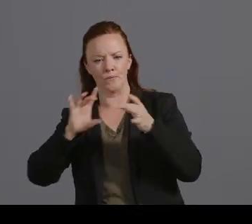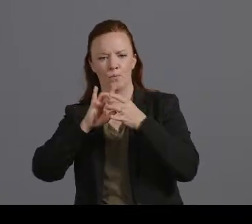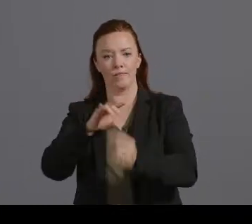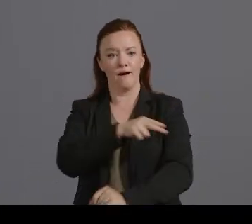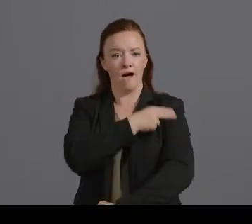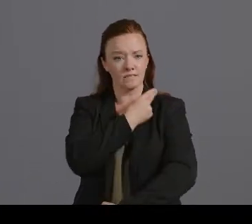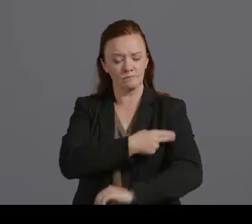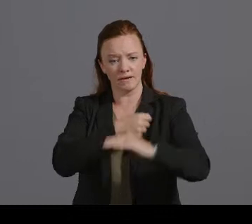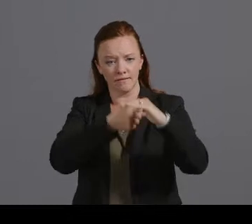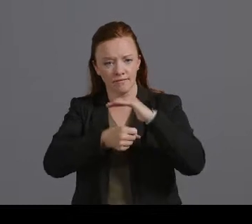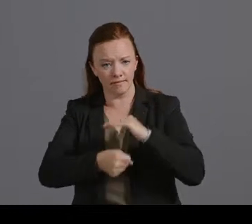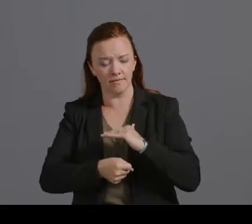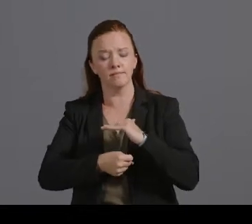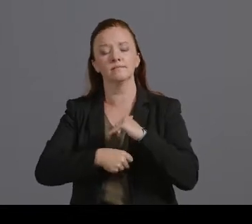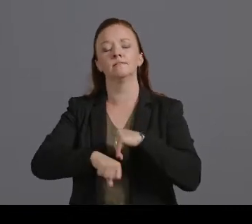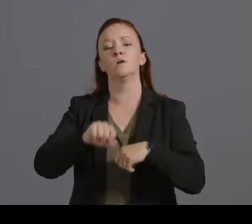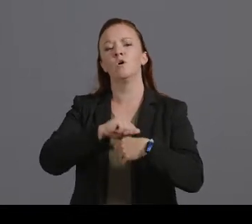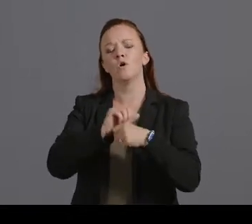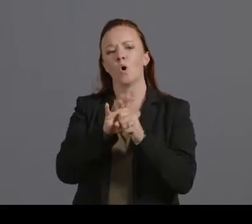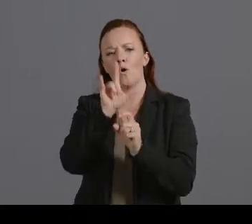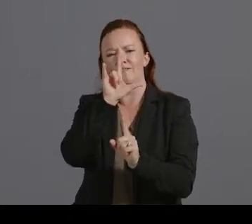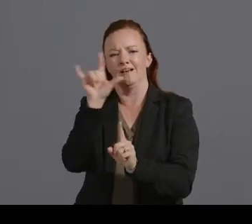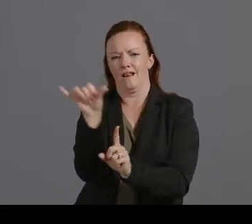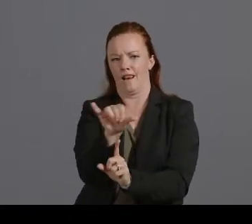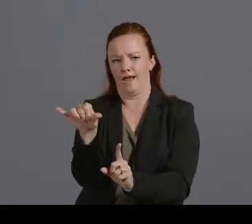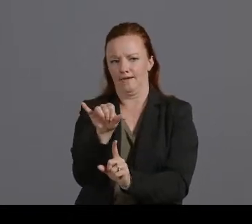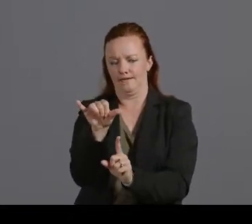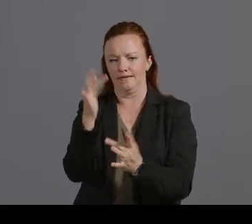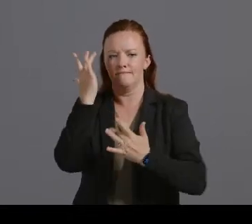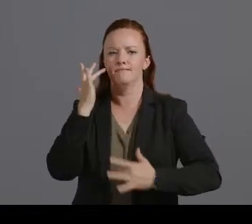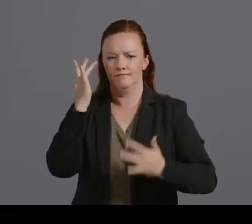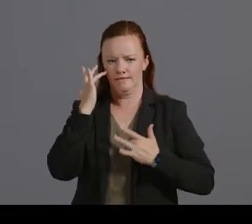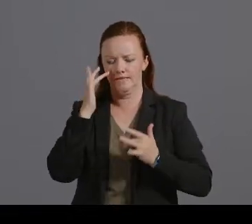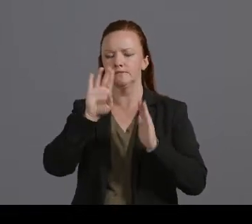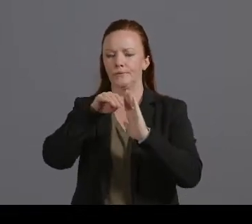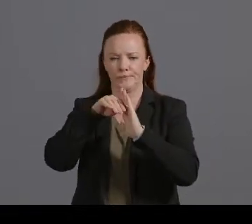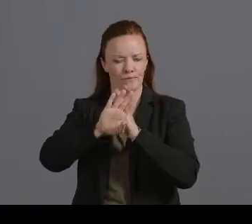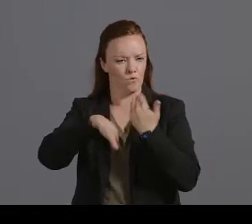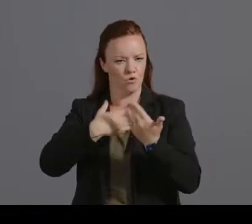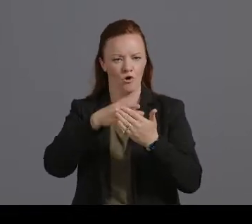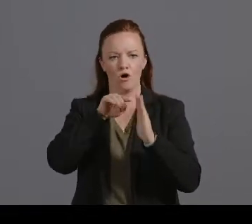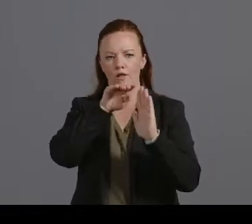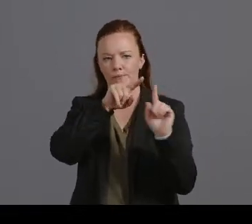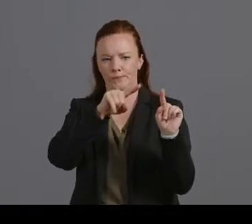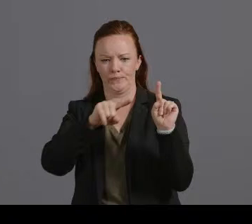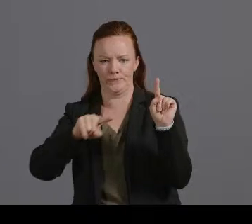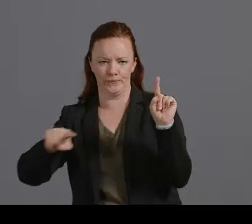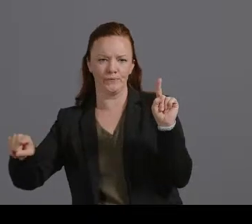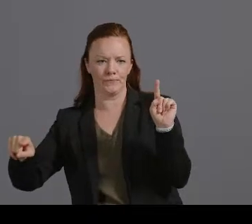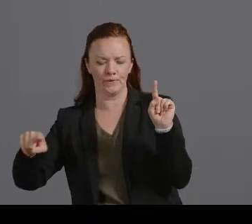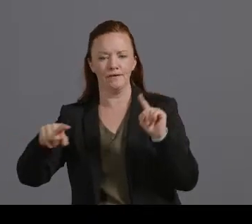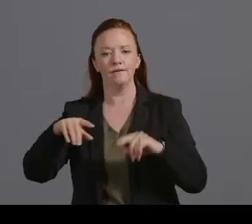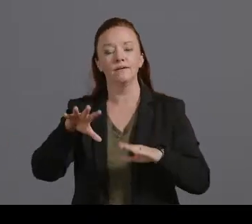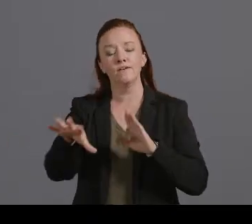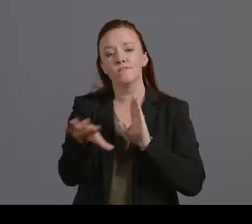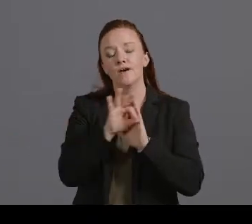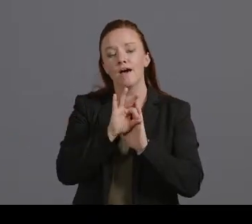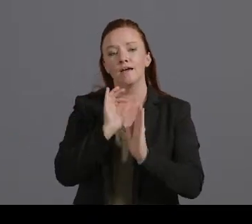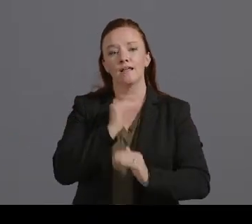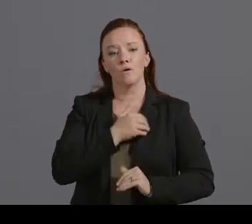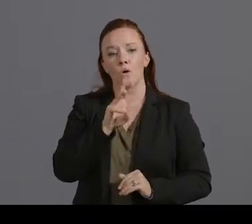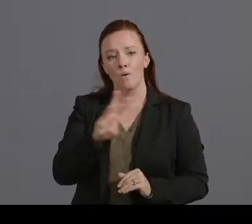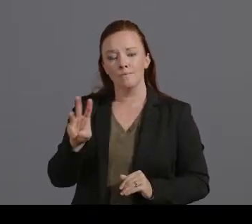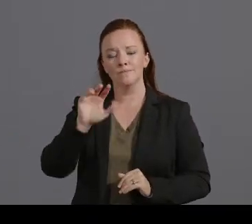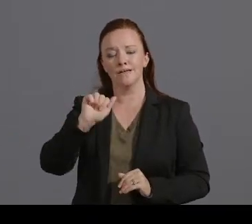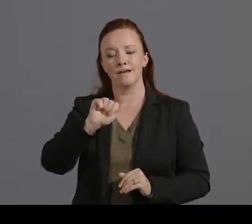and our COVID-like illness metrics that we monitor. And you can find all of that on our dashboard at azgov or